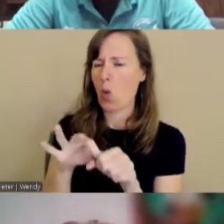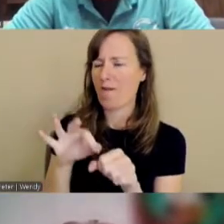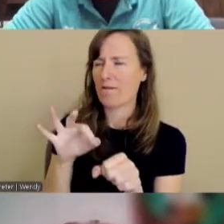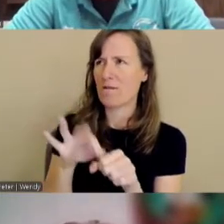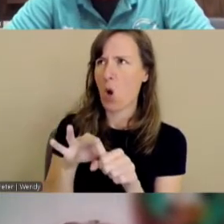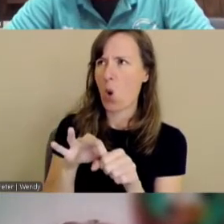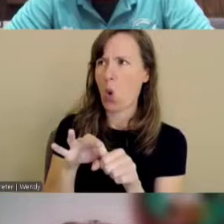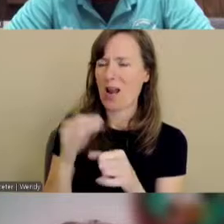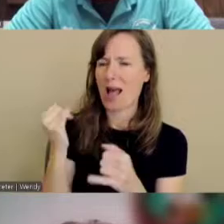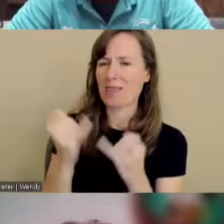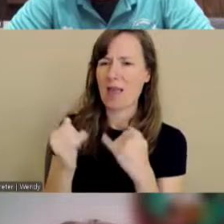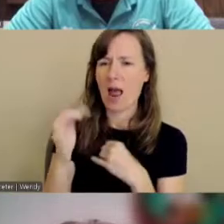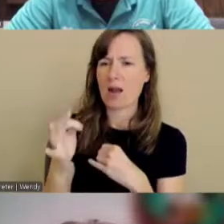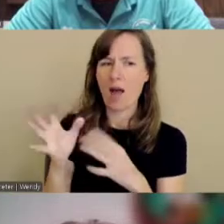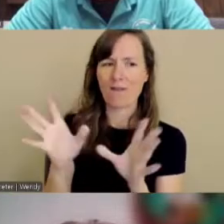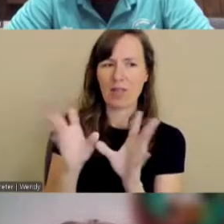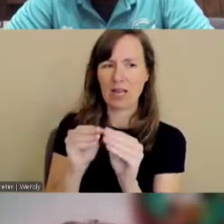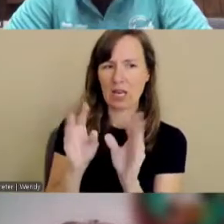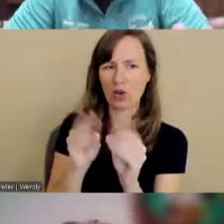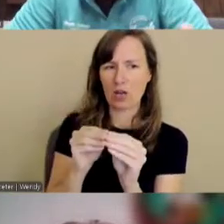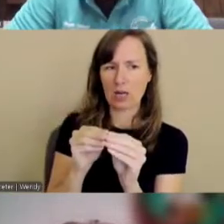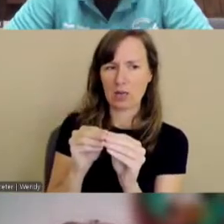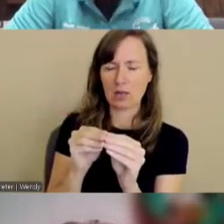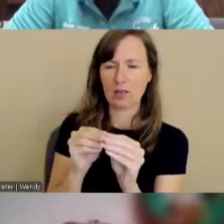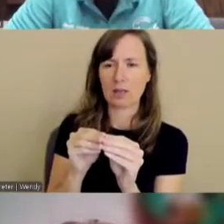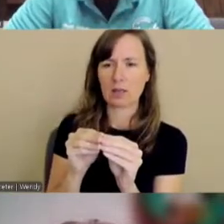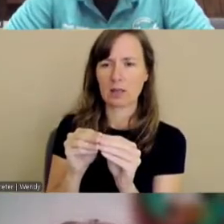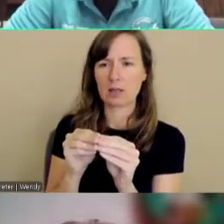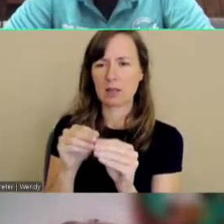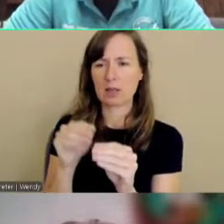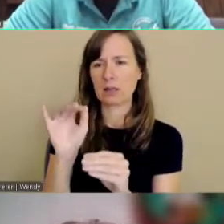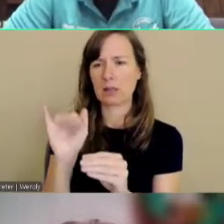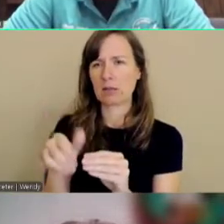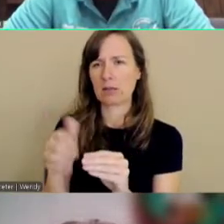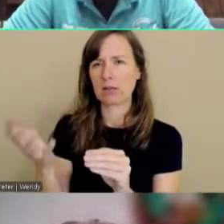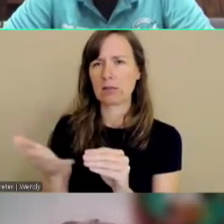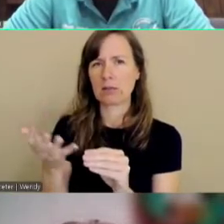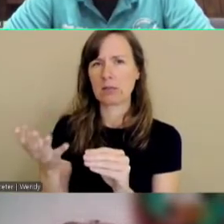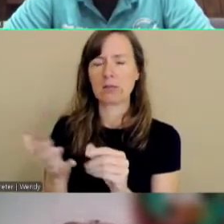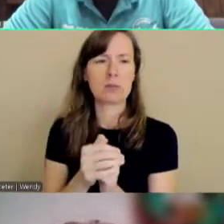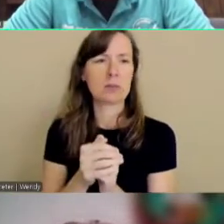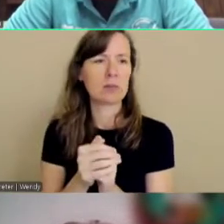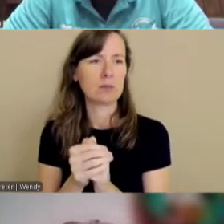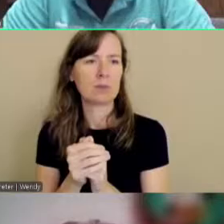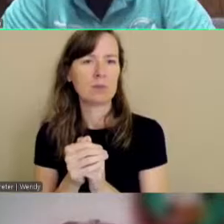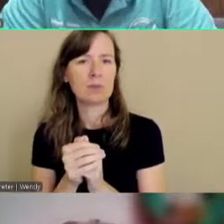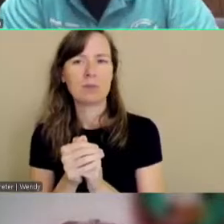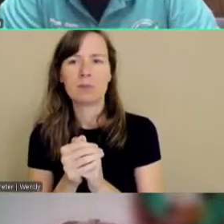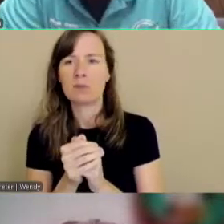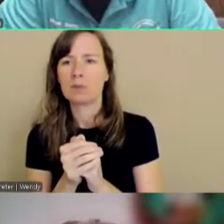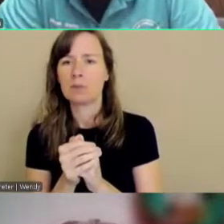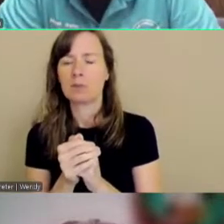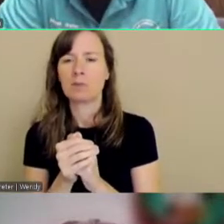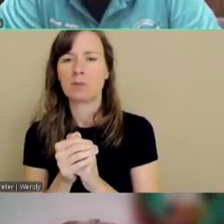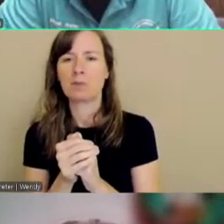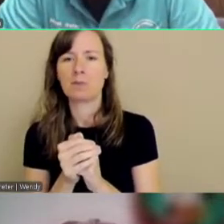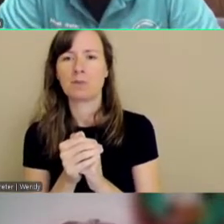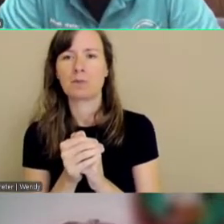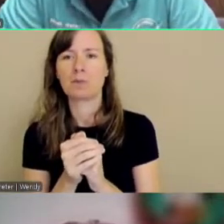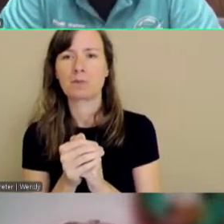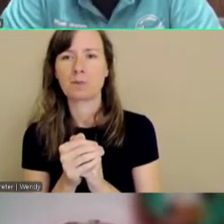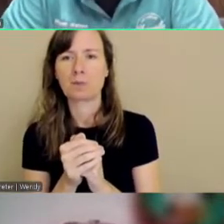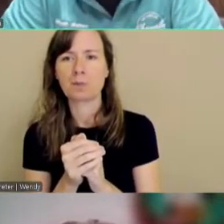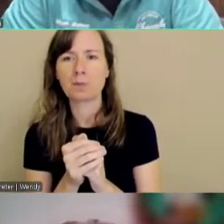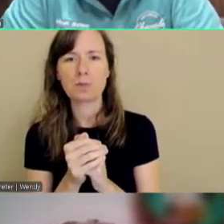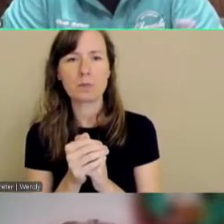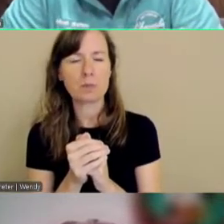of the hearing, but that was So like. let us plan. I'm sorry, go ahead.